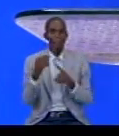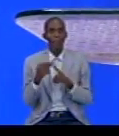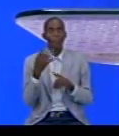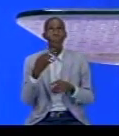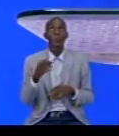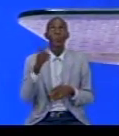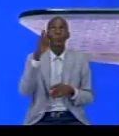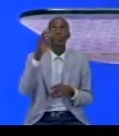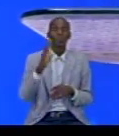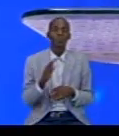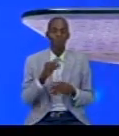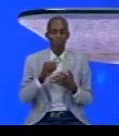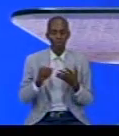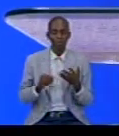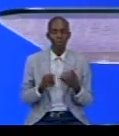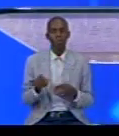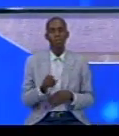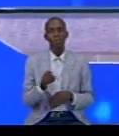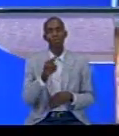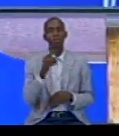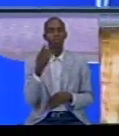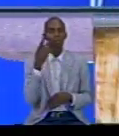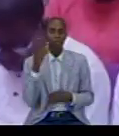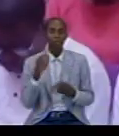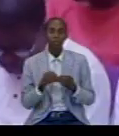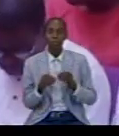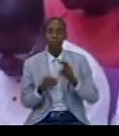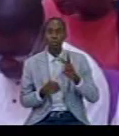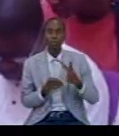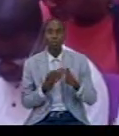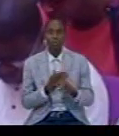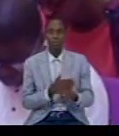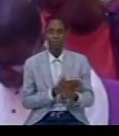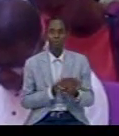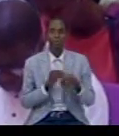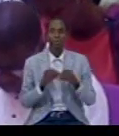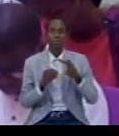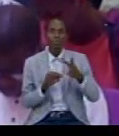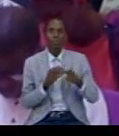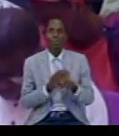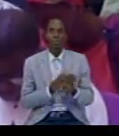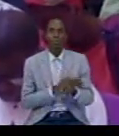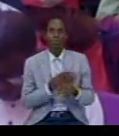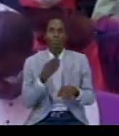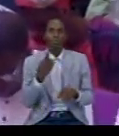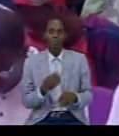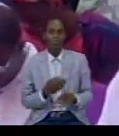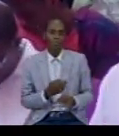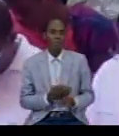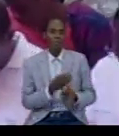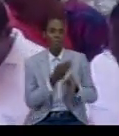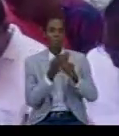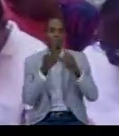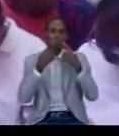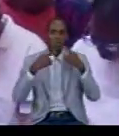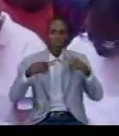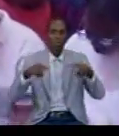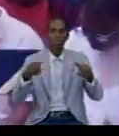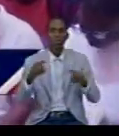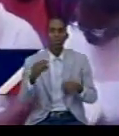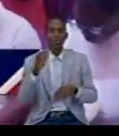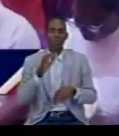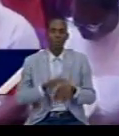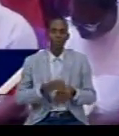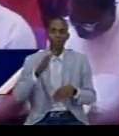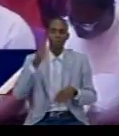God among them. We're looking at number two here. Number two here is a faithful declaration on